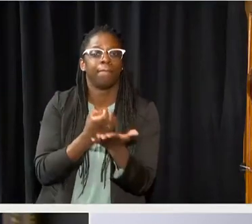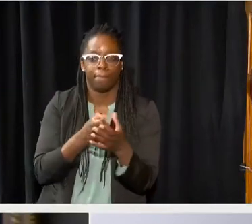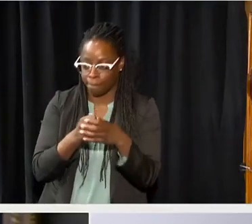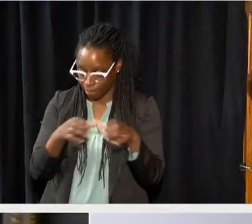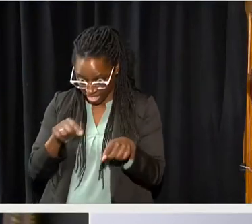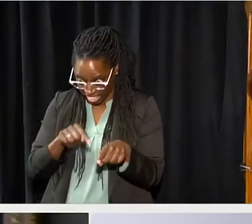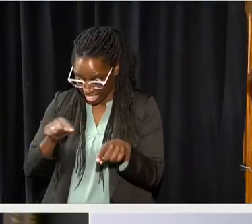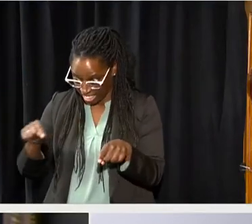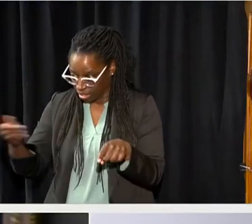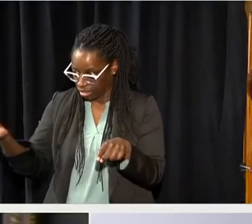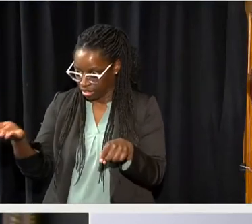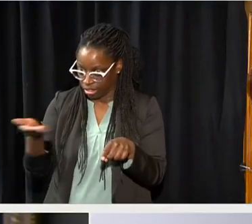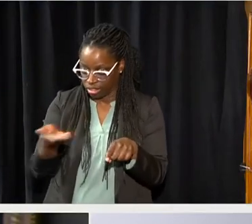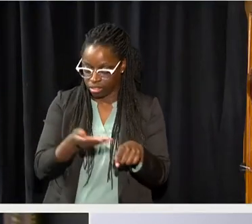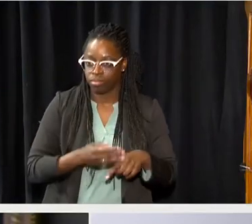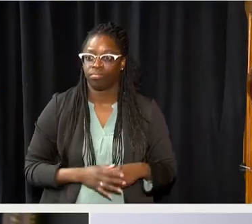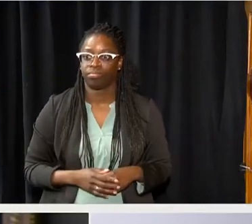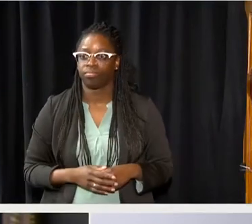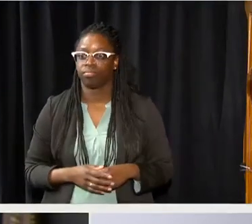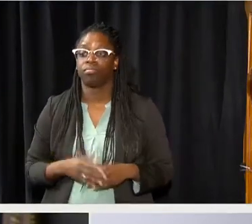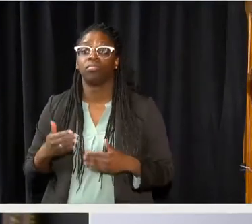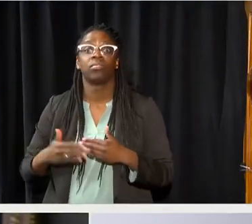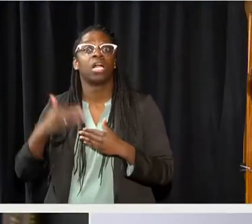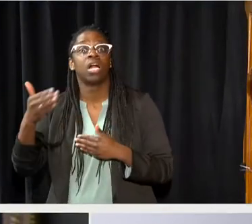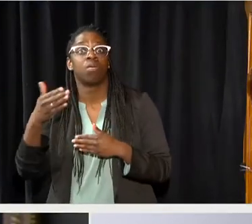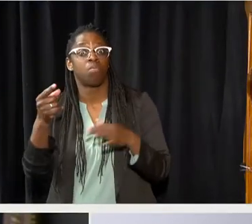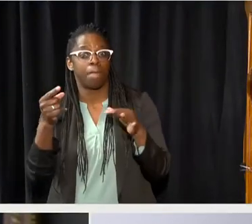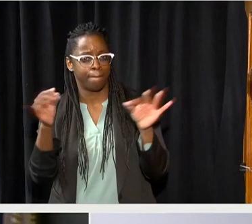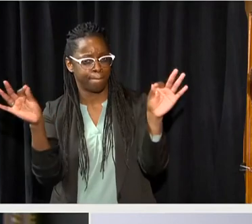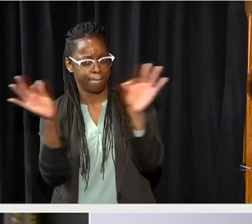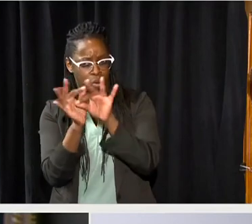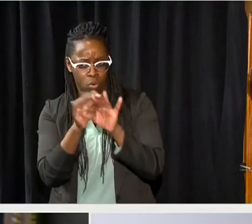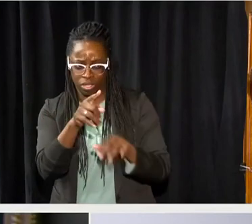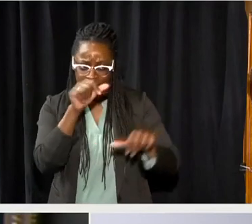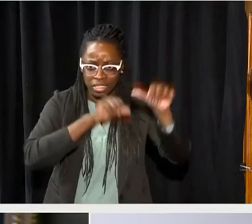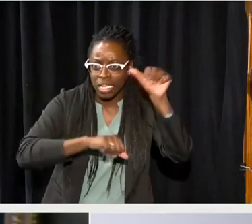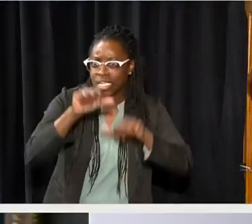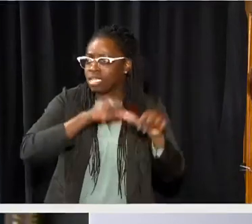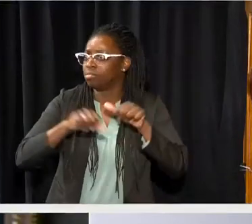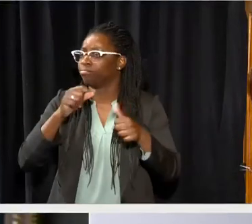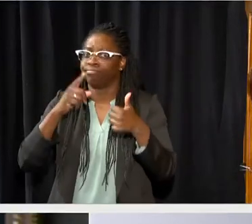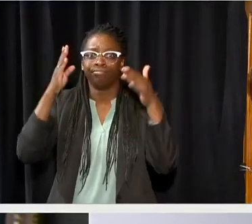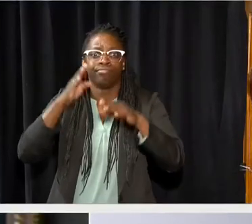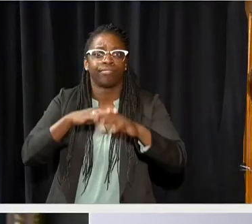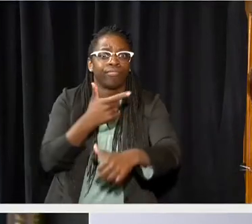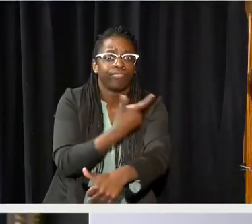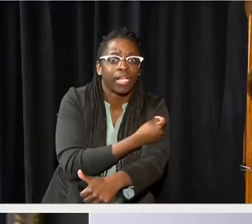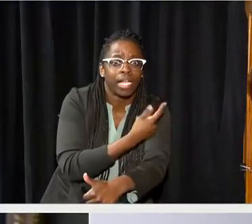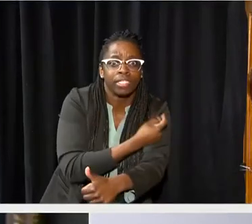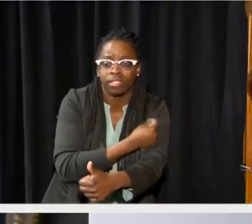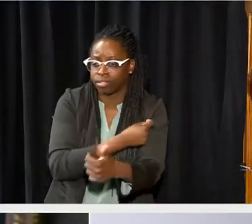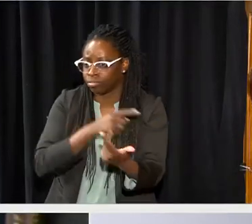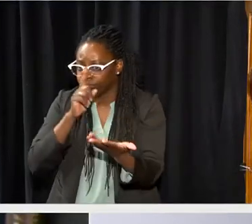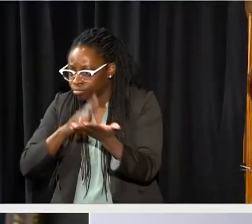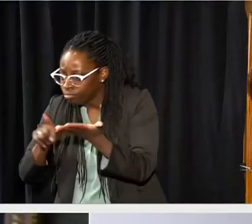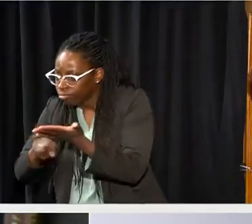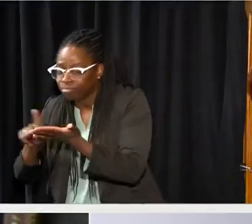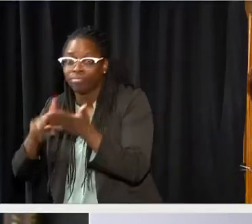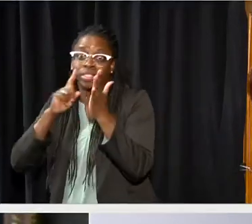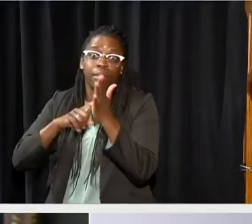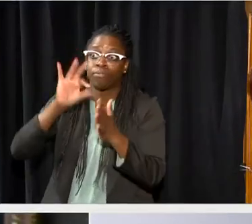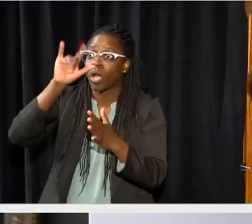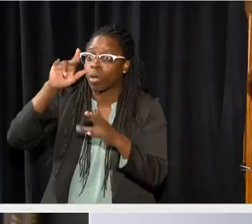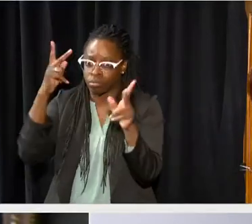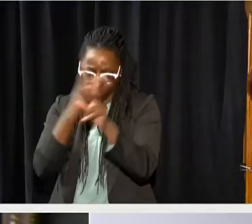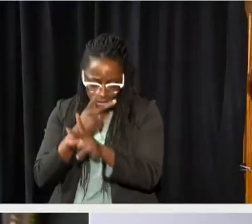place where the next life-saving vaccine is produced, where world-changing cures for cancer,